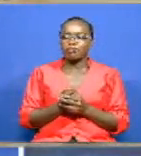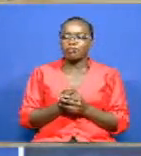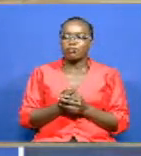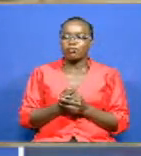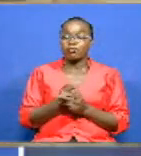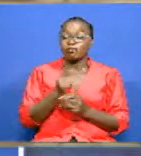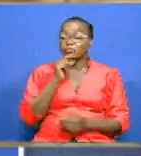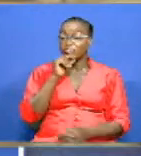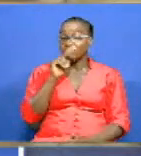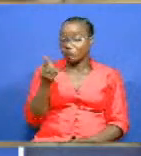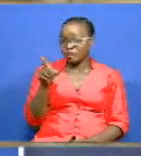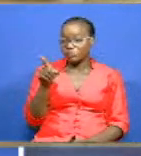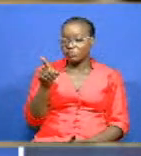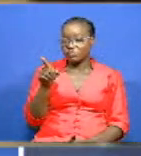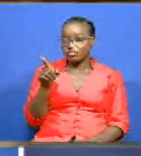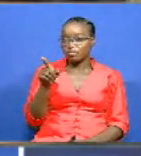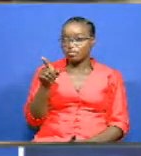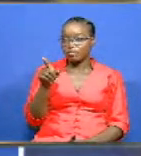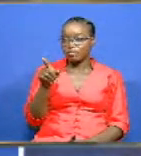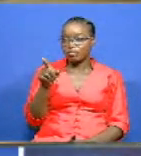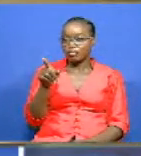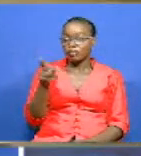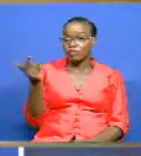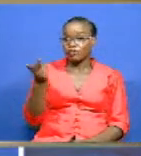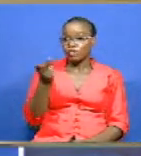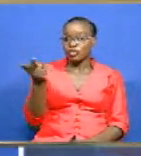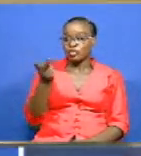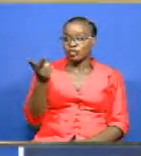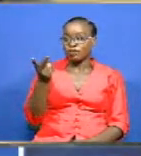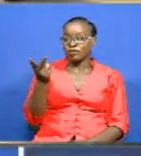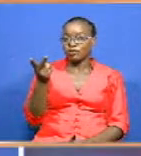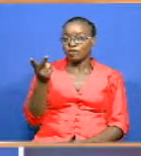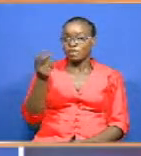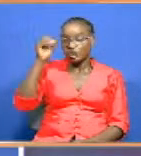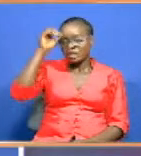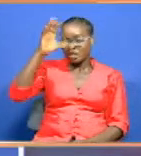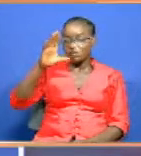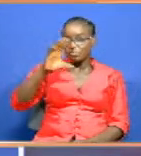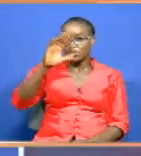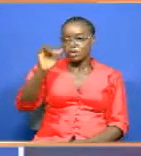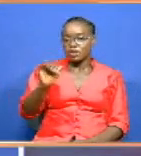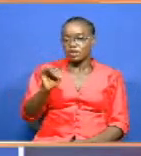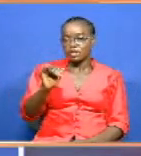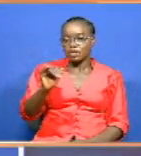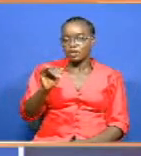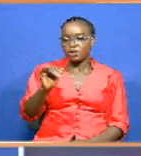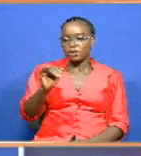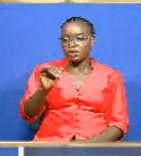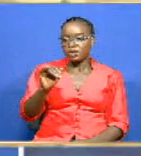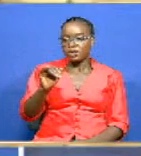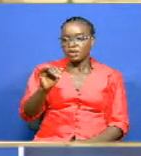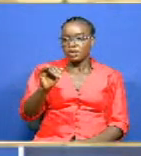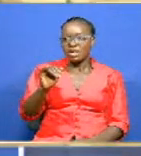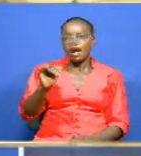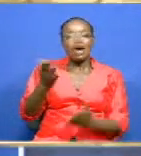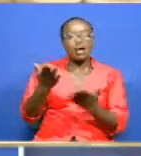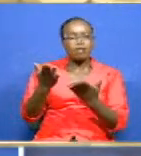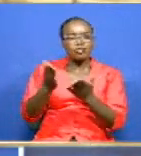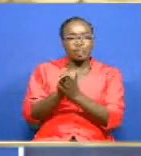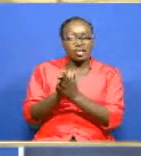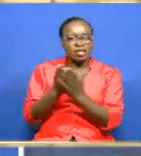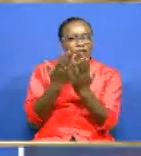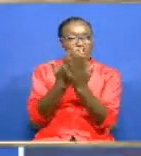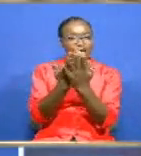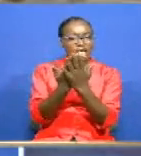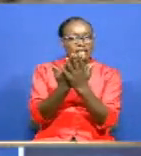Lawrence Warunge and Sarah Muthoni Njuguna appeared before Kiambu Chief Magistrate Patricia Gishohi days after they were arrested over the killing